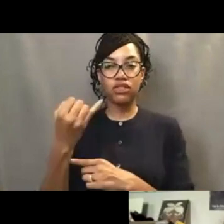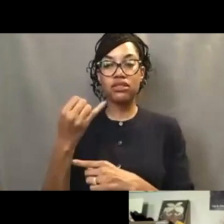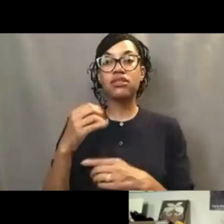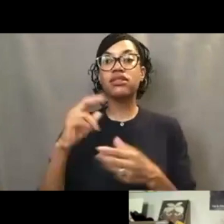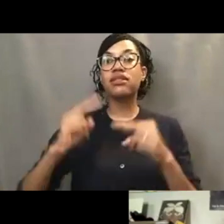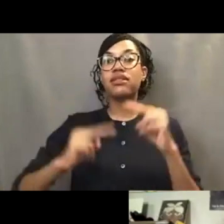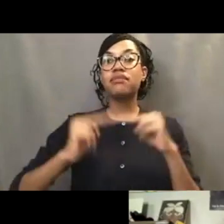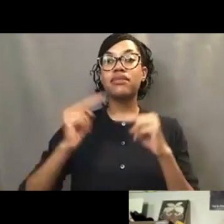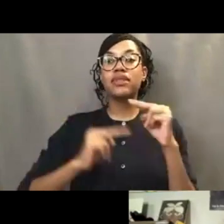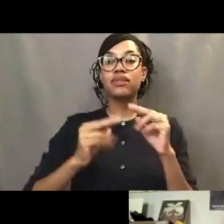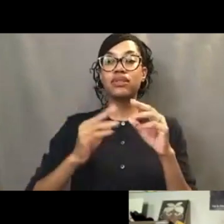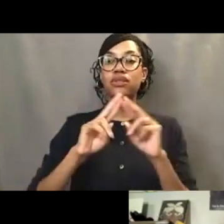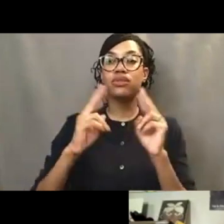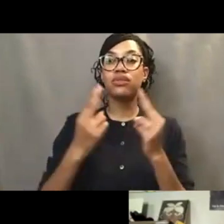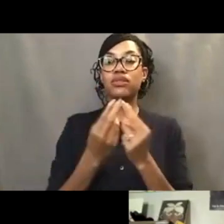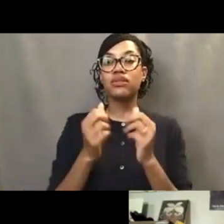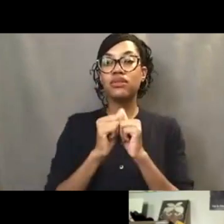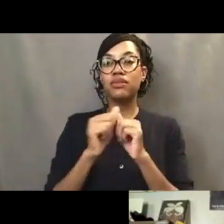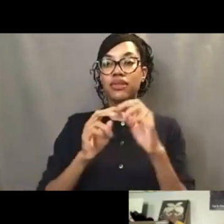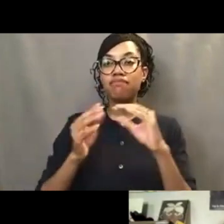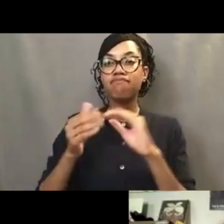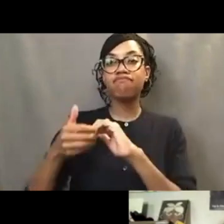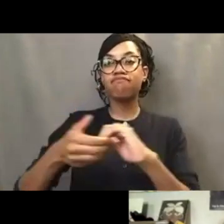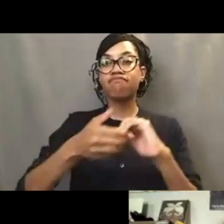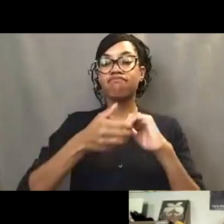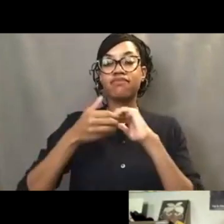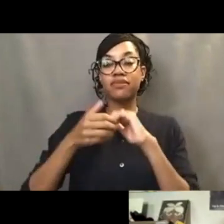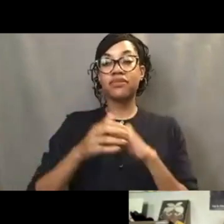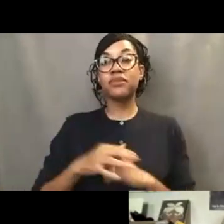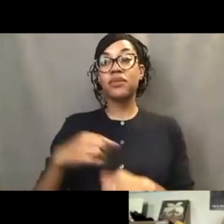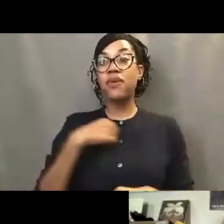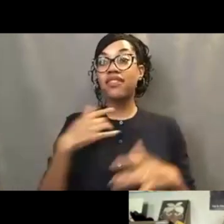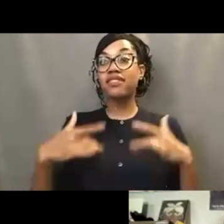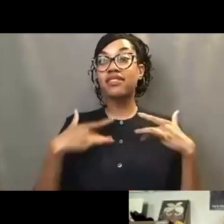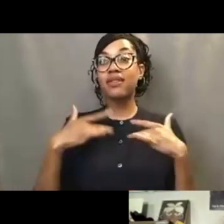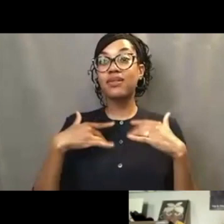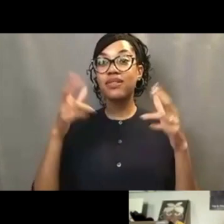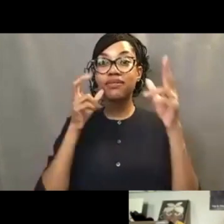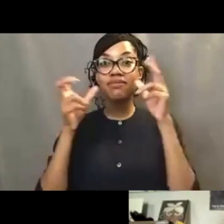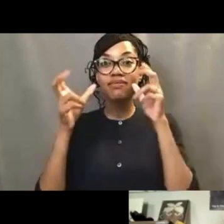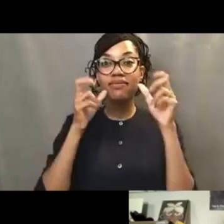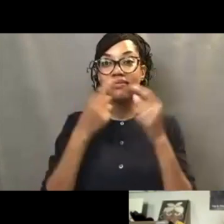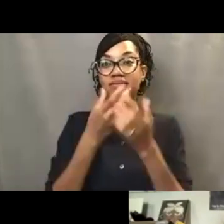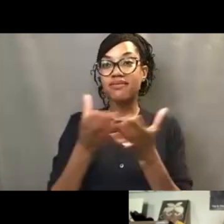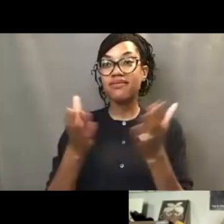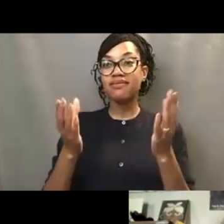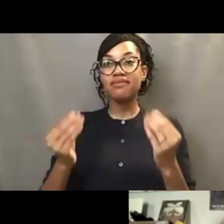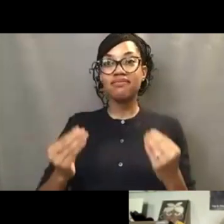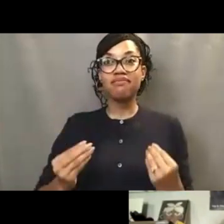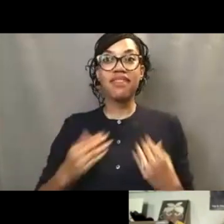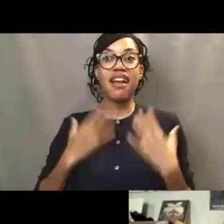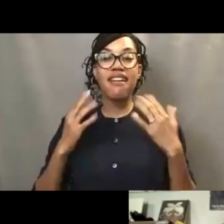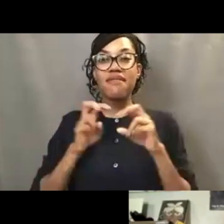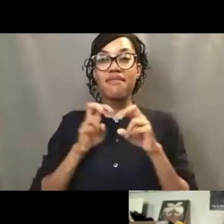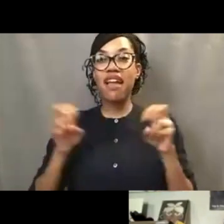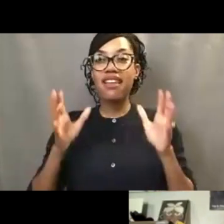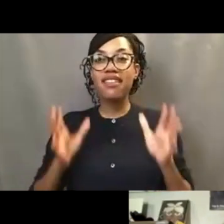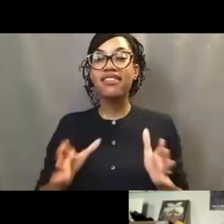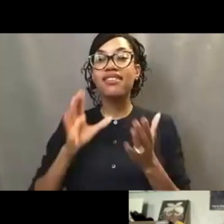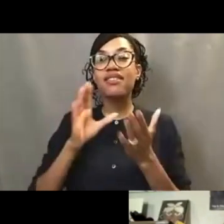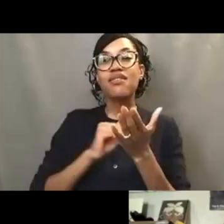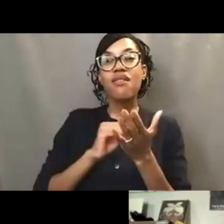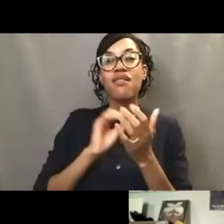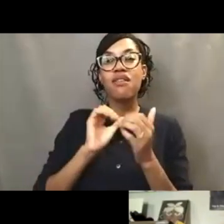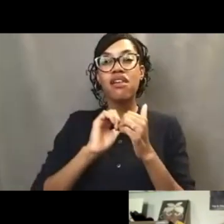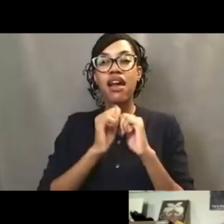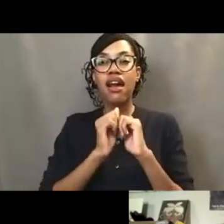our inspiring panelists and really dig in and learn what it takes to build and win with the community. This event is